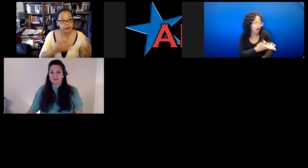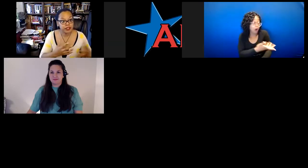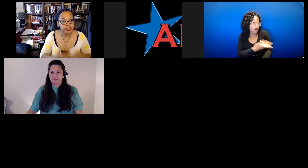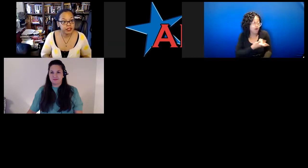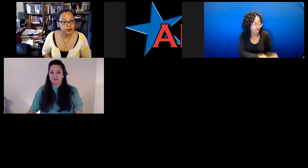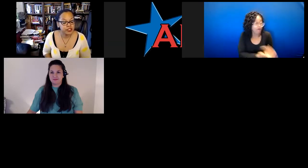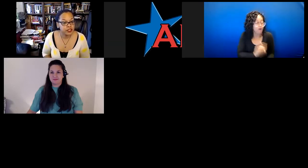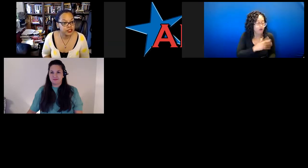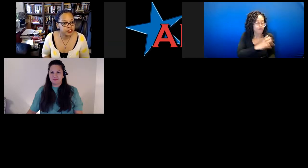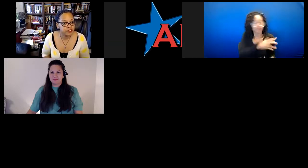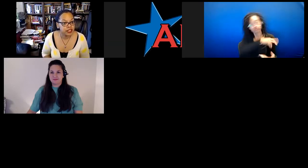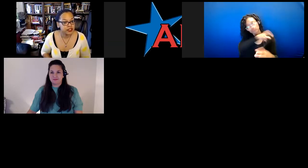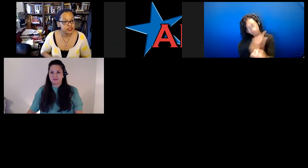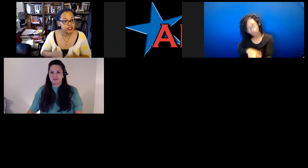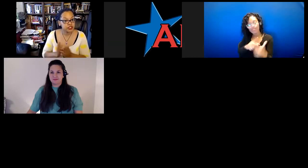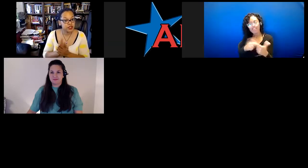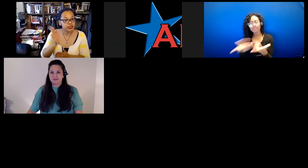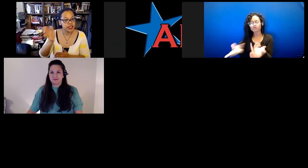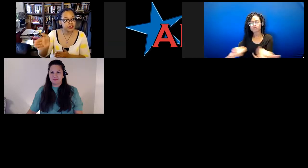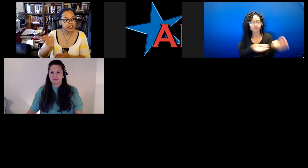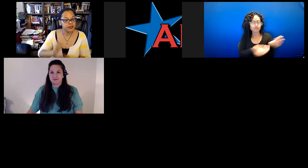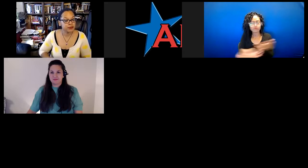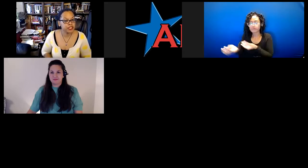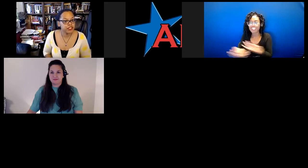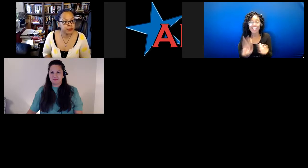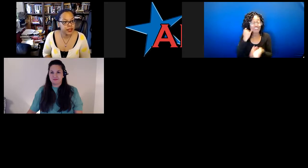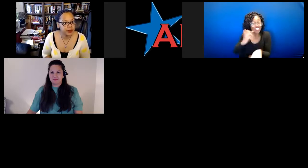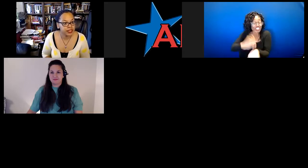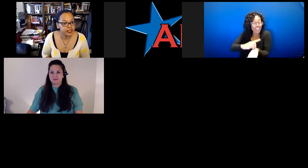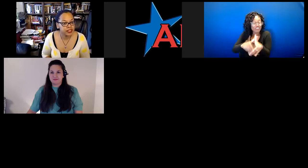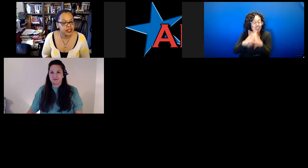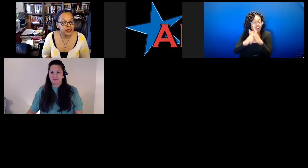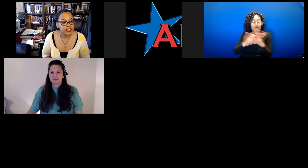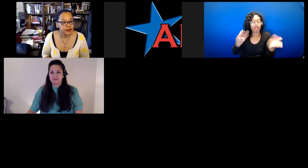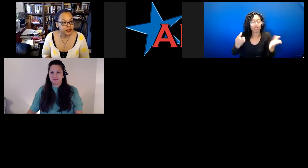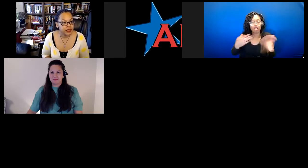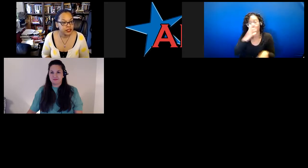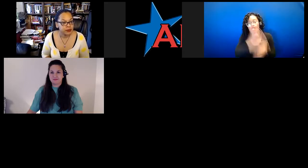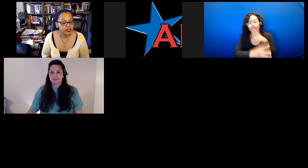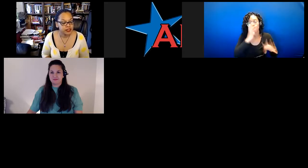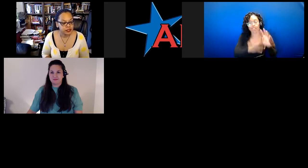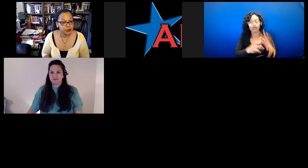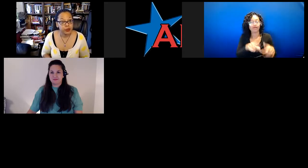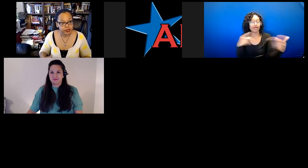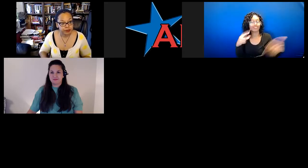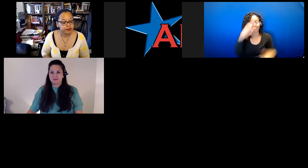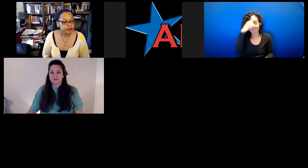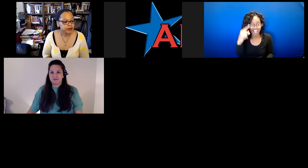disrupt doctors if they are starting to go down a recommendation pathway that is anti-Black or ableist or